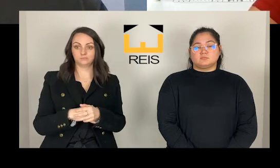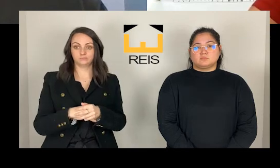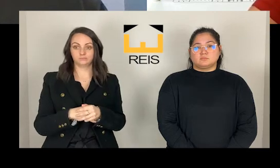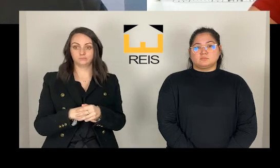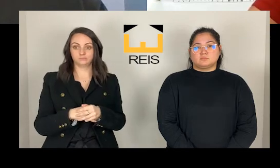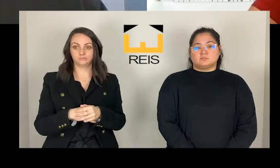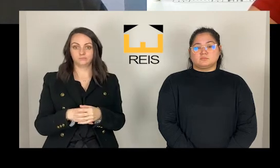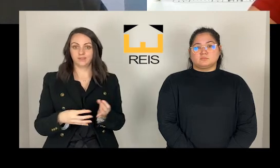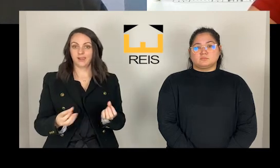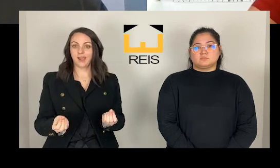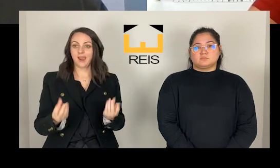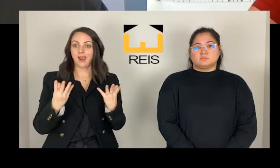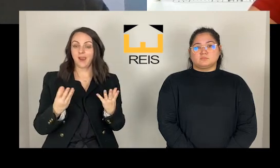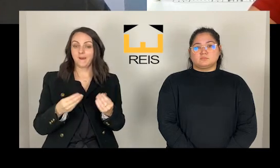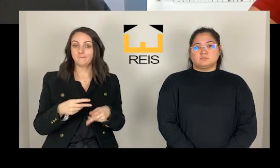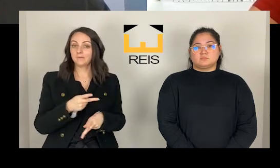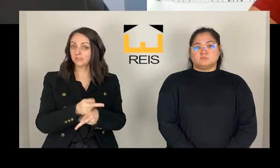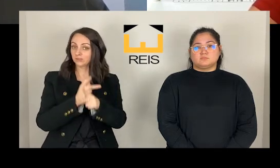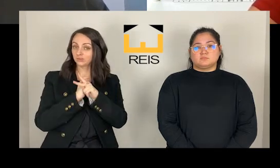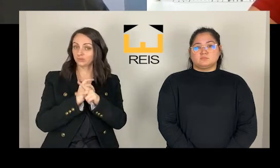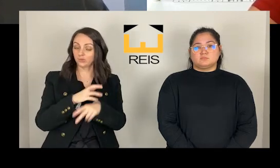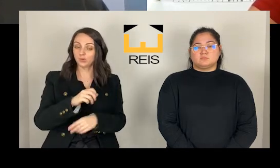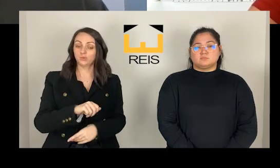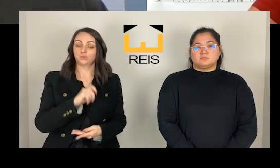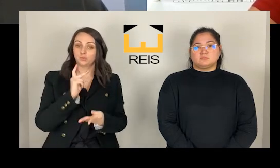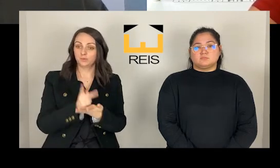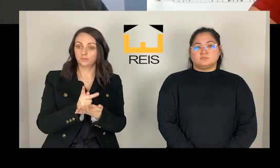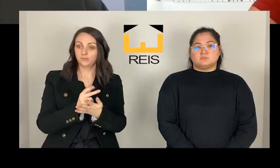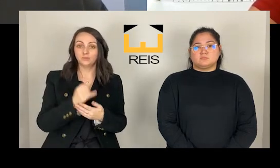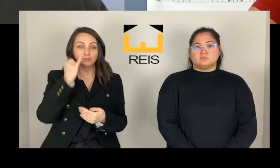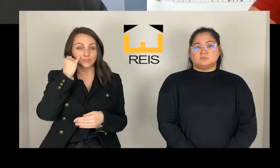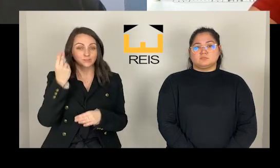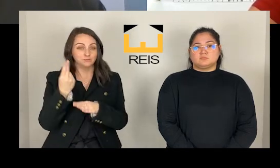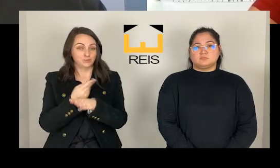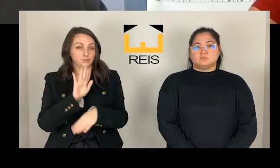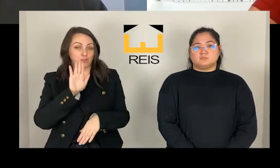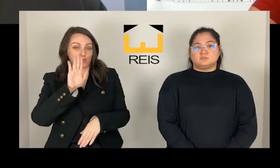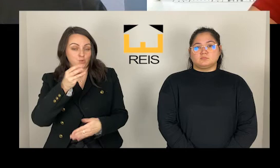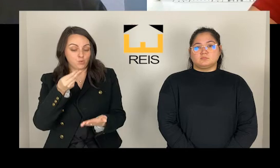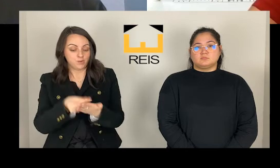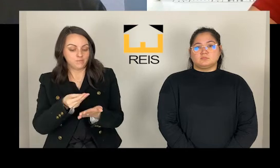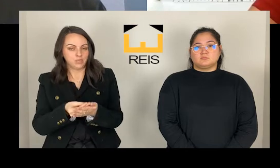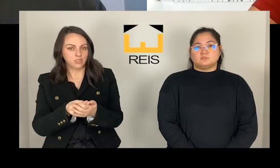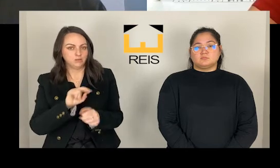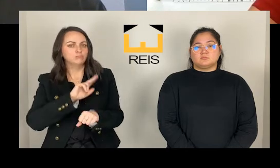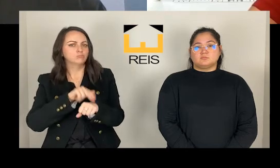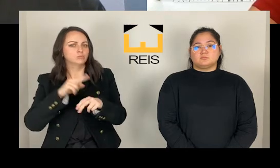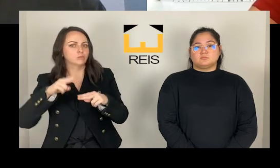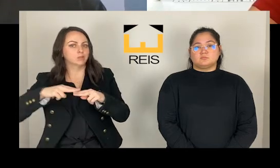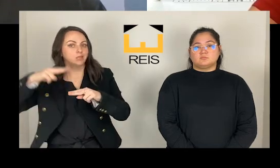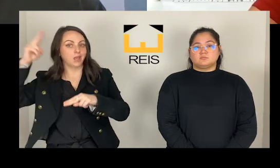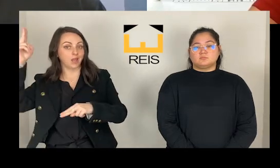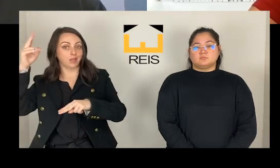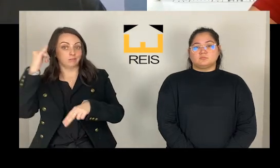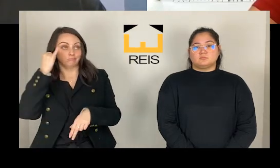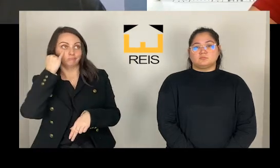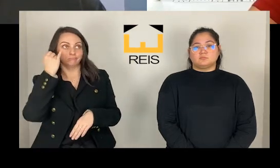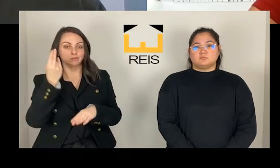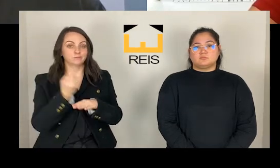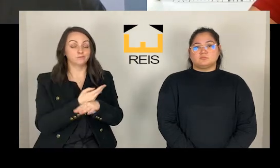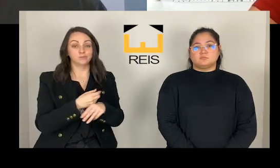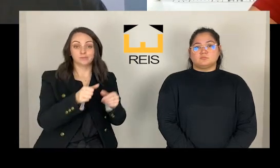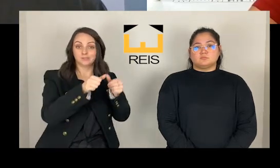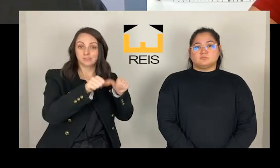the amount of loan you can get if you're using your own money is generally going to be higher than what down payment assistance will